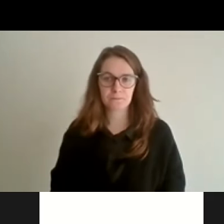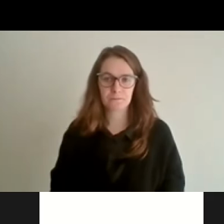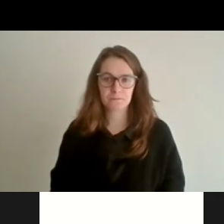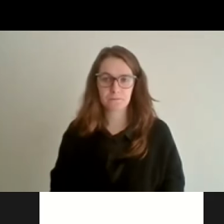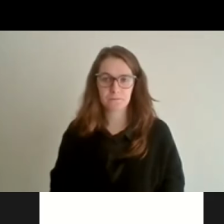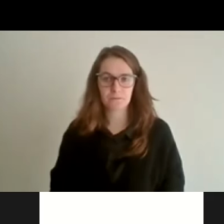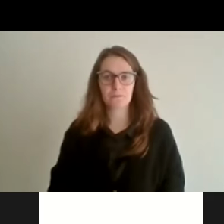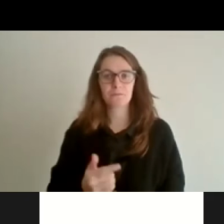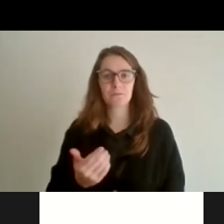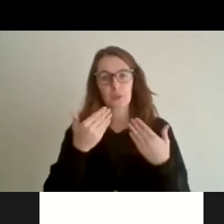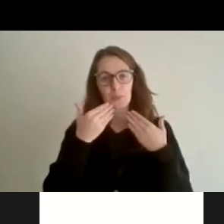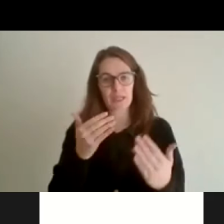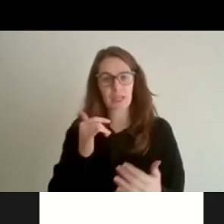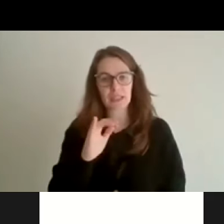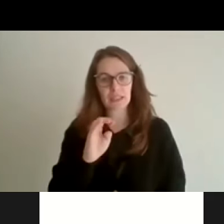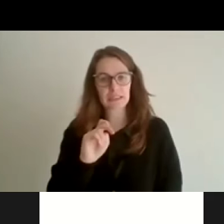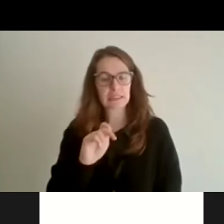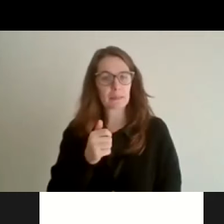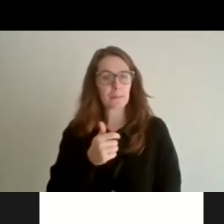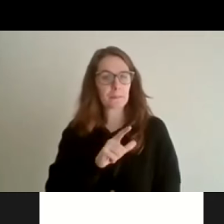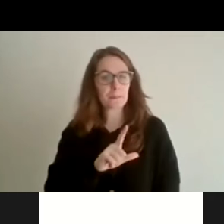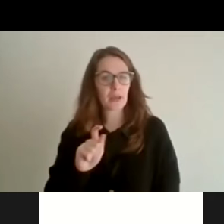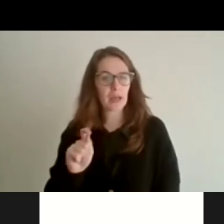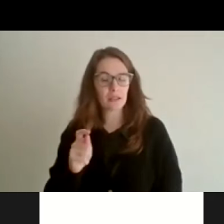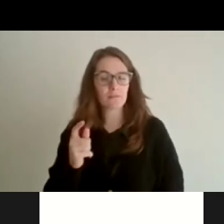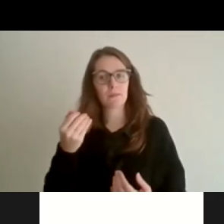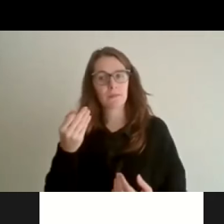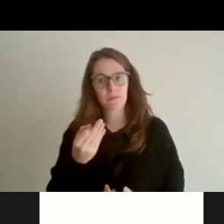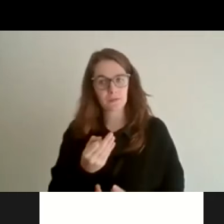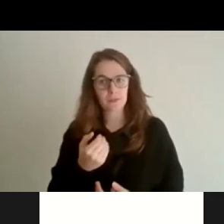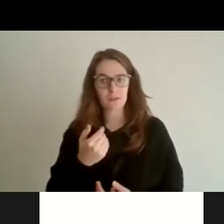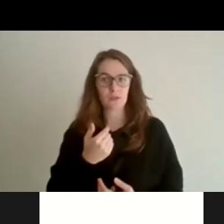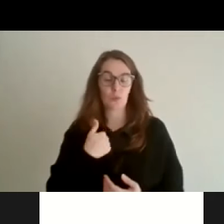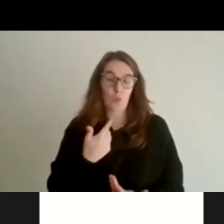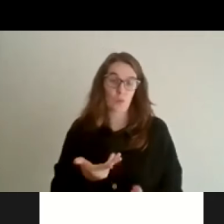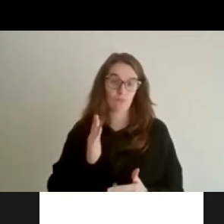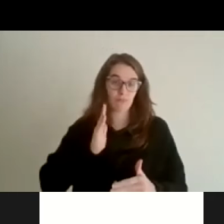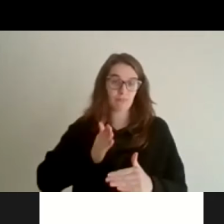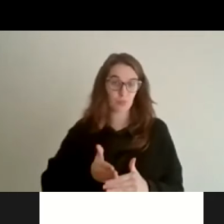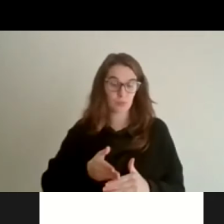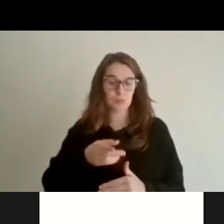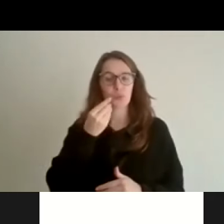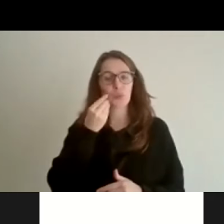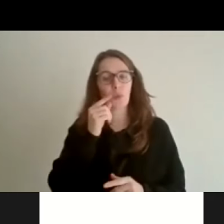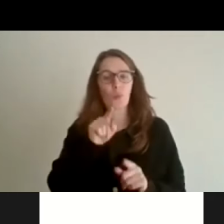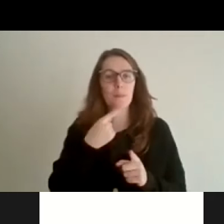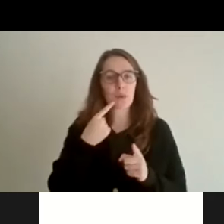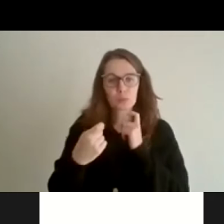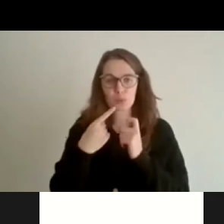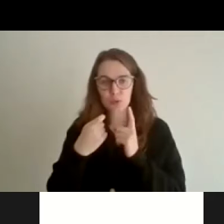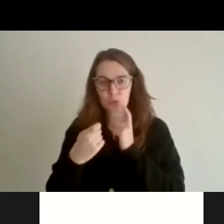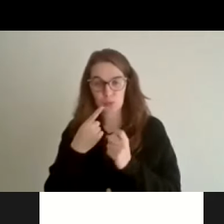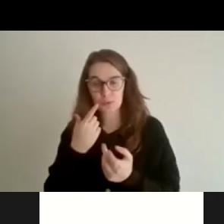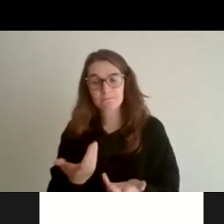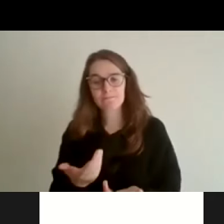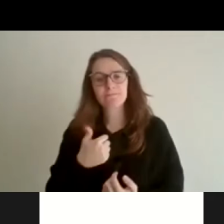Thank you, Isabel. So correctly, we arrived to the last segment of our event, which is the Q&A session, and we are really grateful